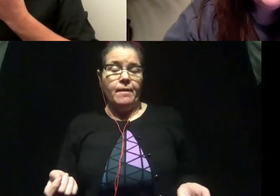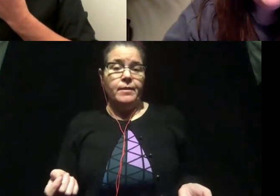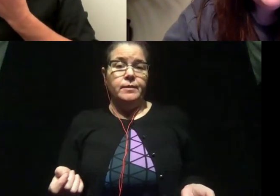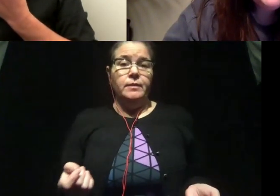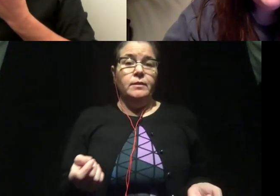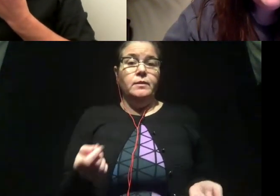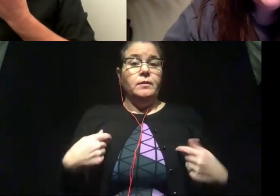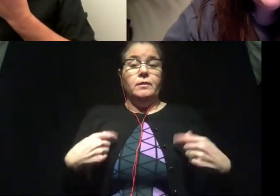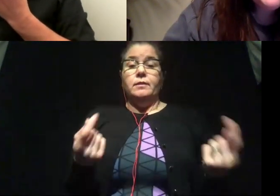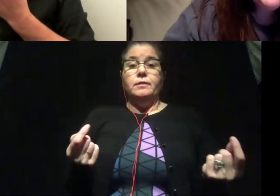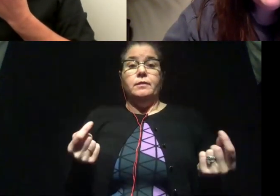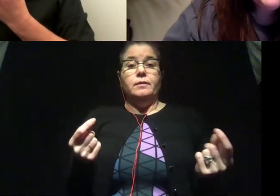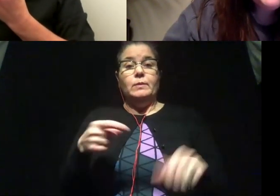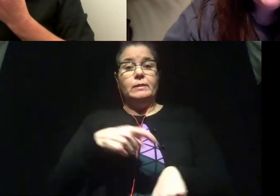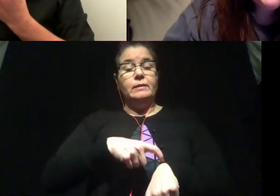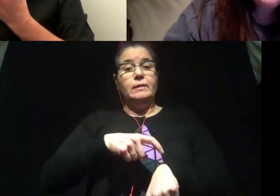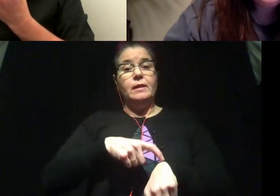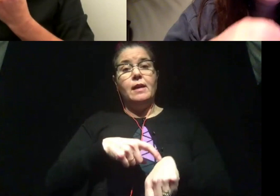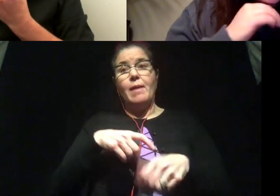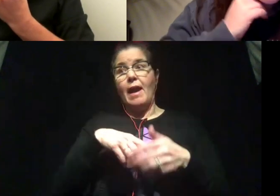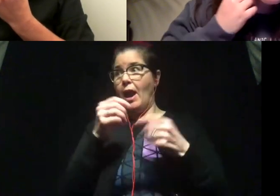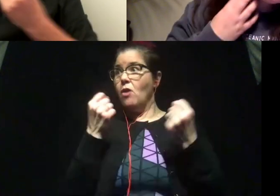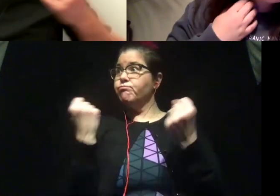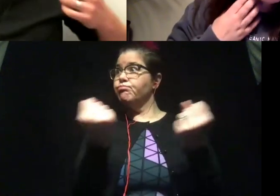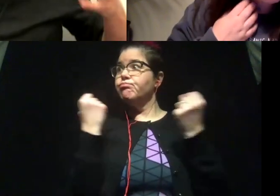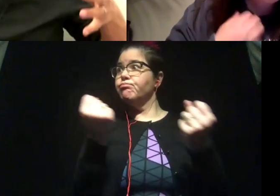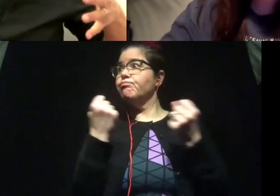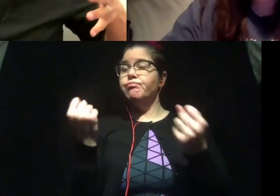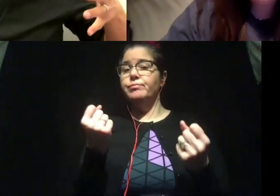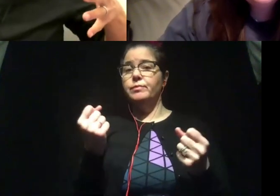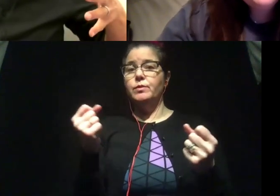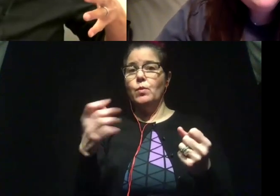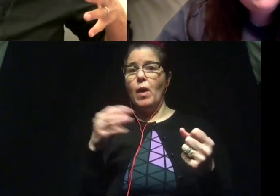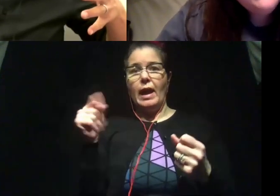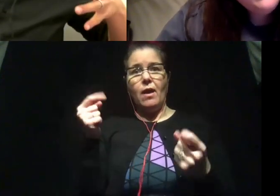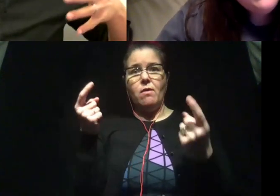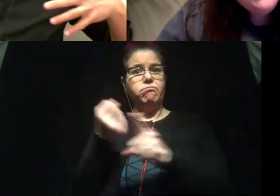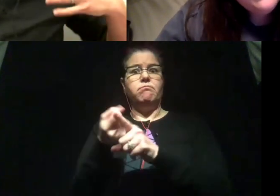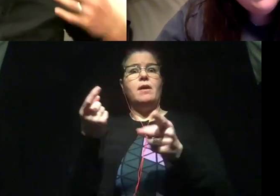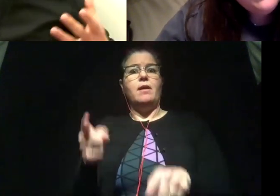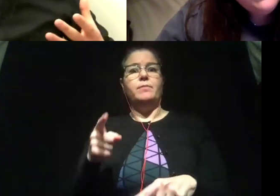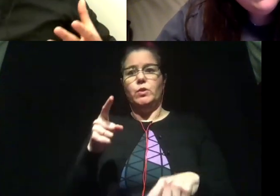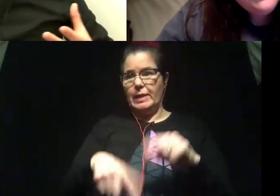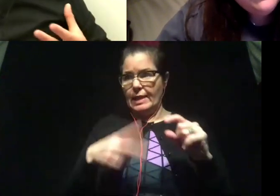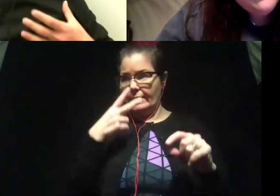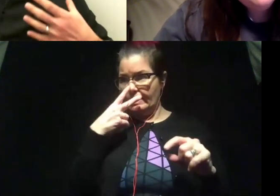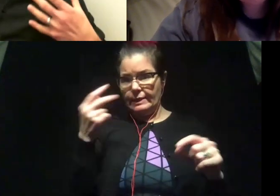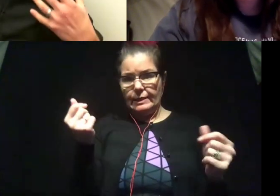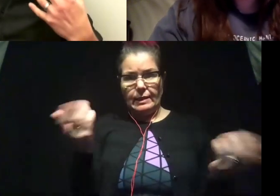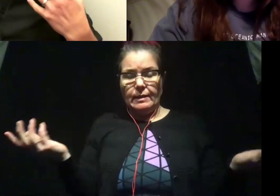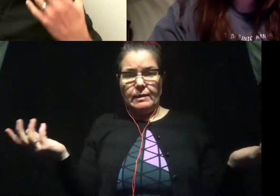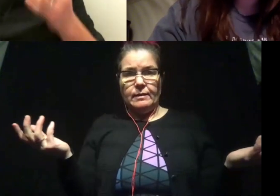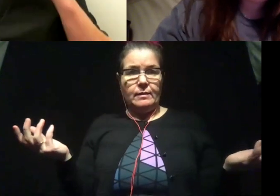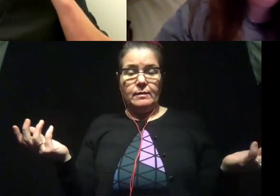And so we've had periods where we're out on snowmobiles driving and we get these whiteout conditions and you can't see anything.